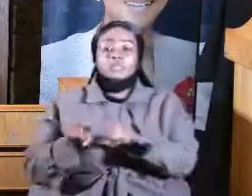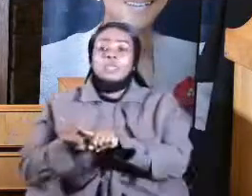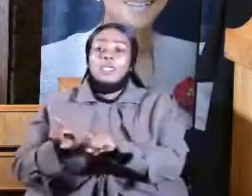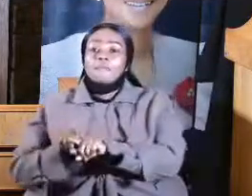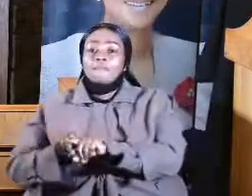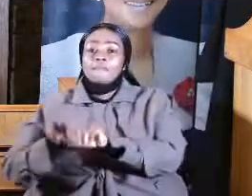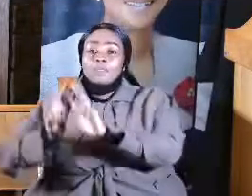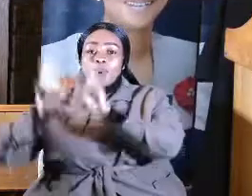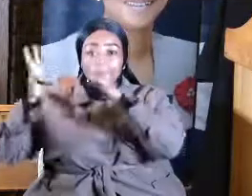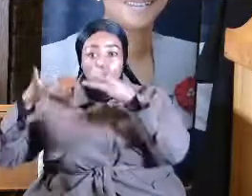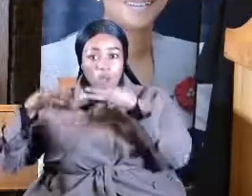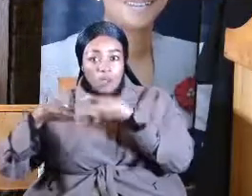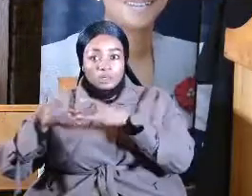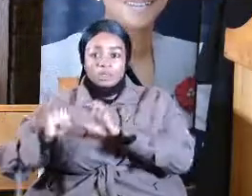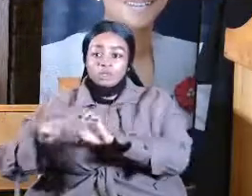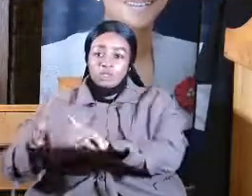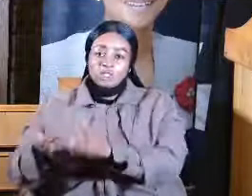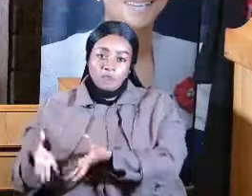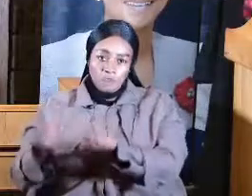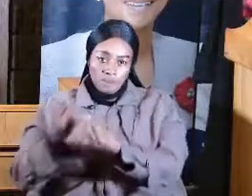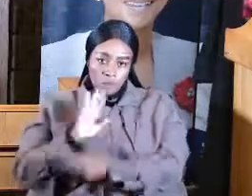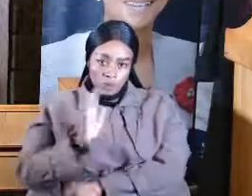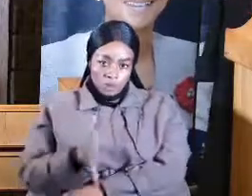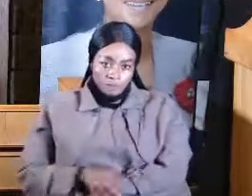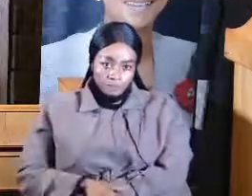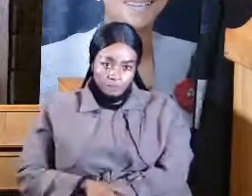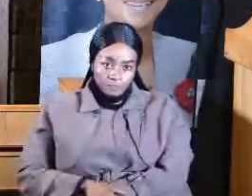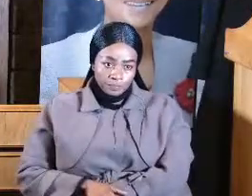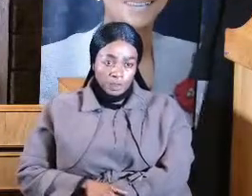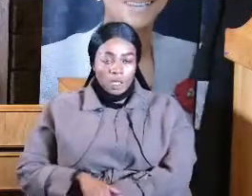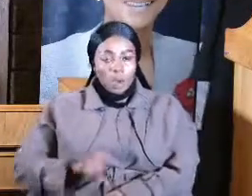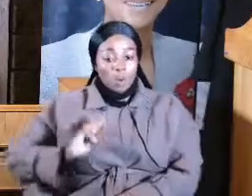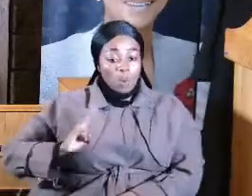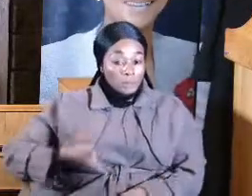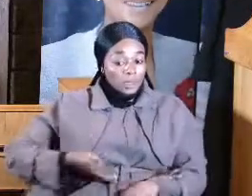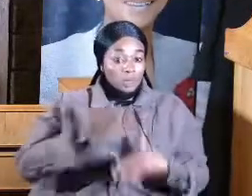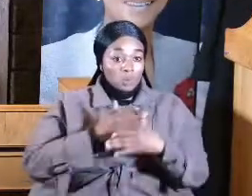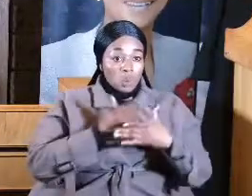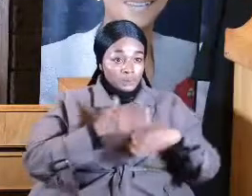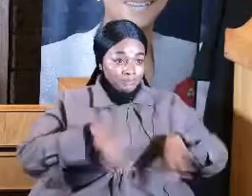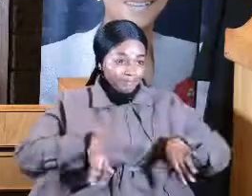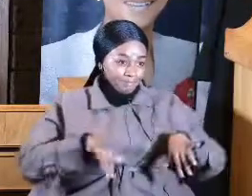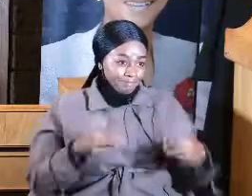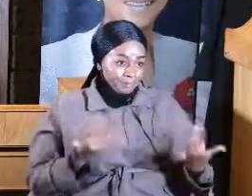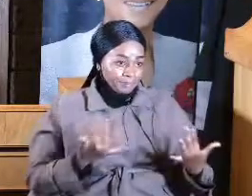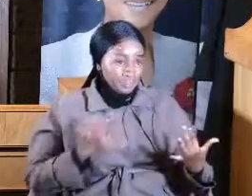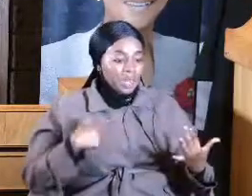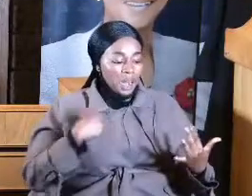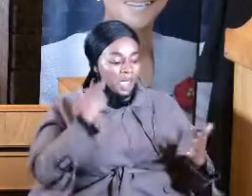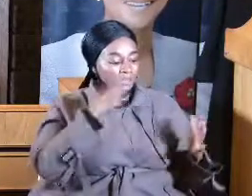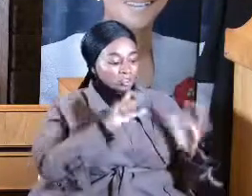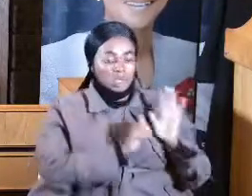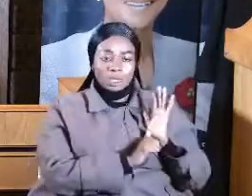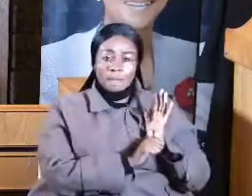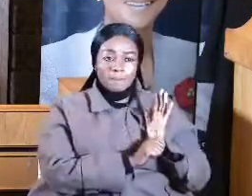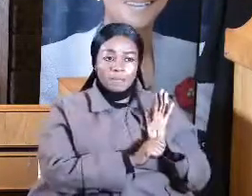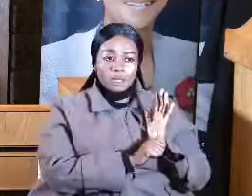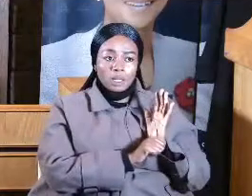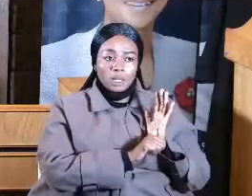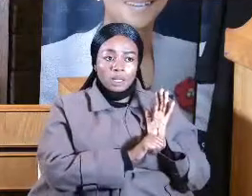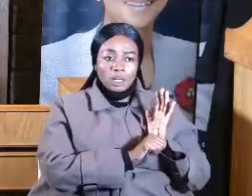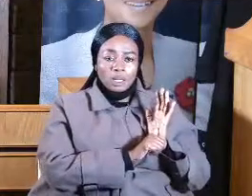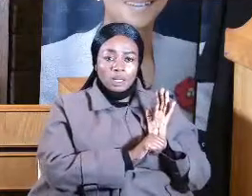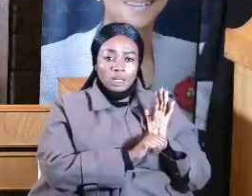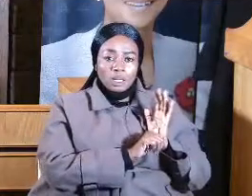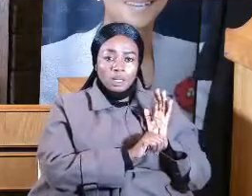whole nation. Women unemployment in South Africa, I checked in terms of the statistics, South Africa, it's not